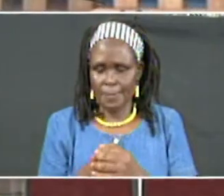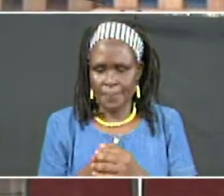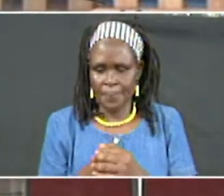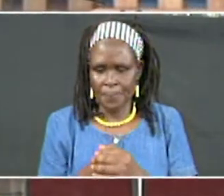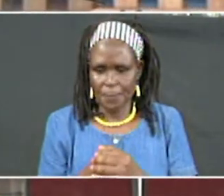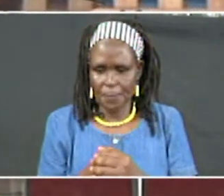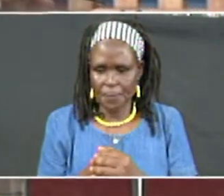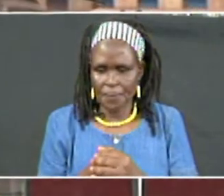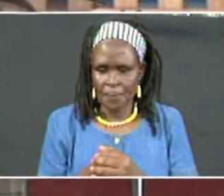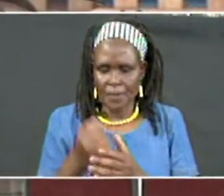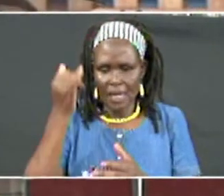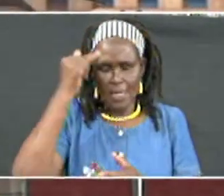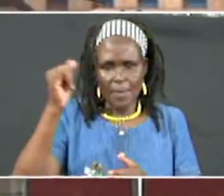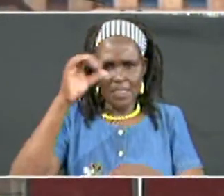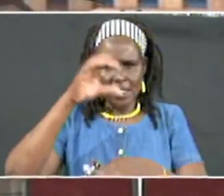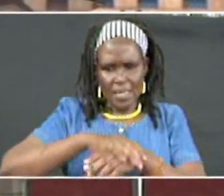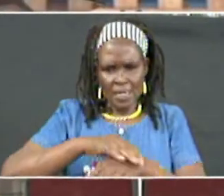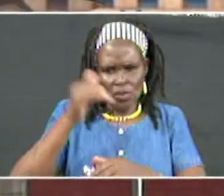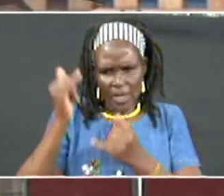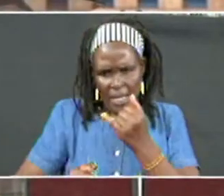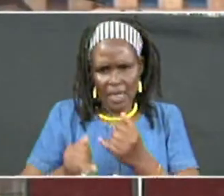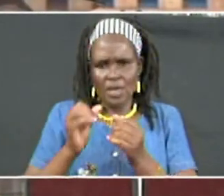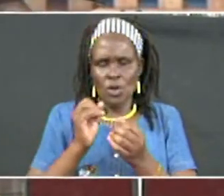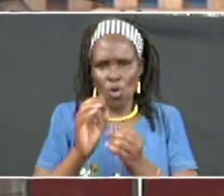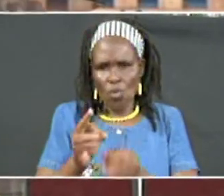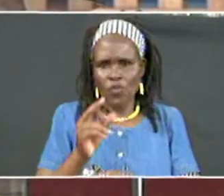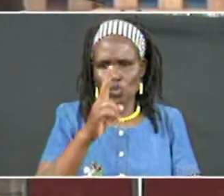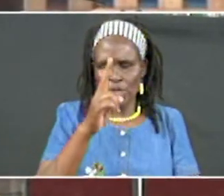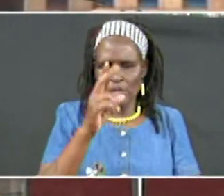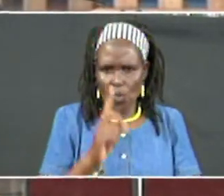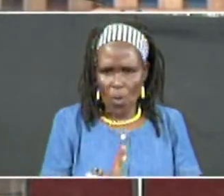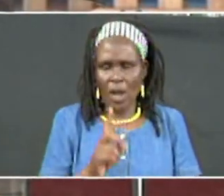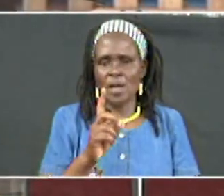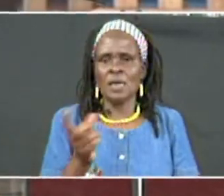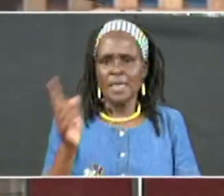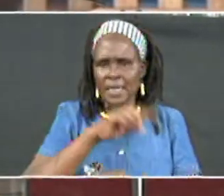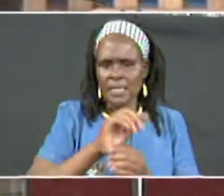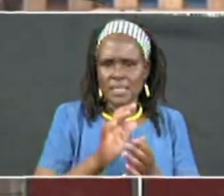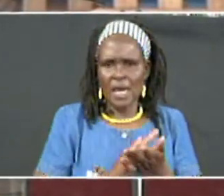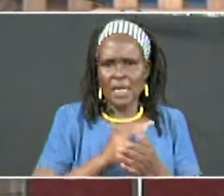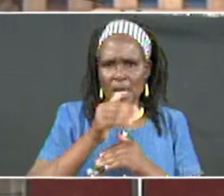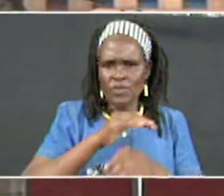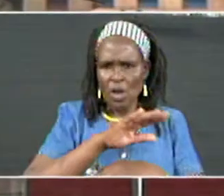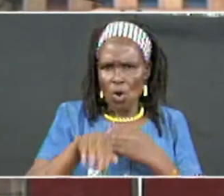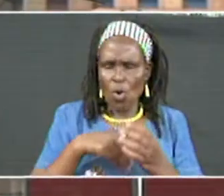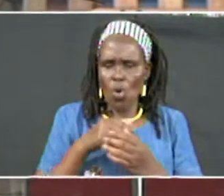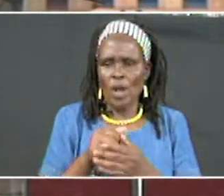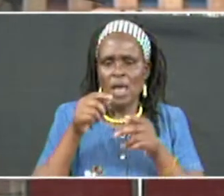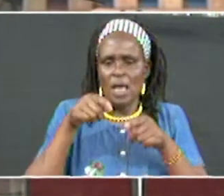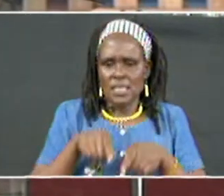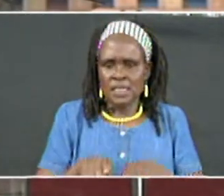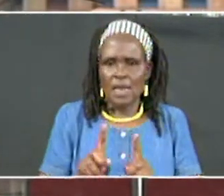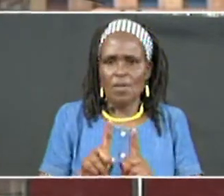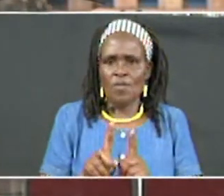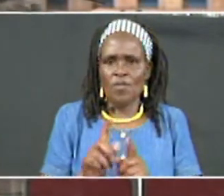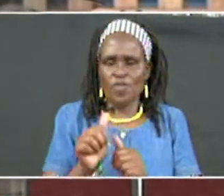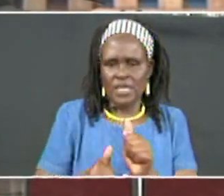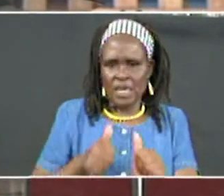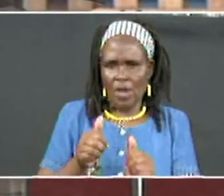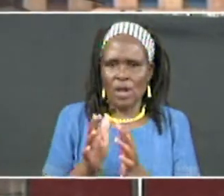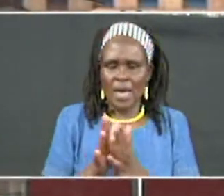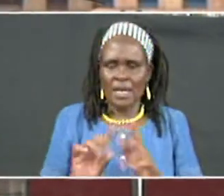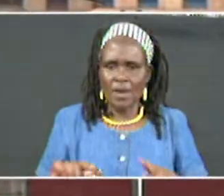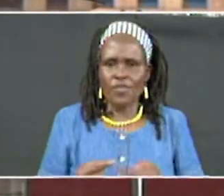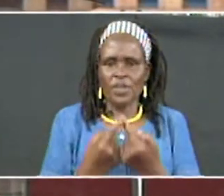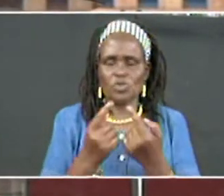imagine getting to the end of the 21 days, and after all the self-denial and self-affliction,